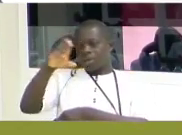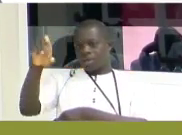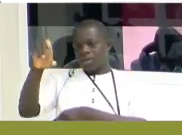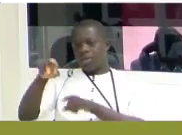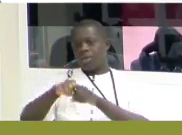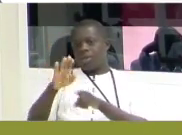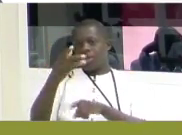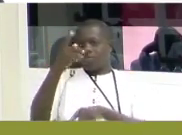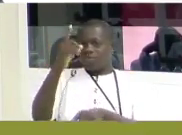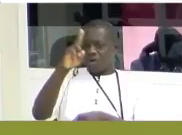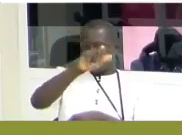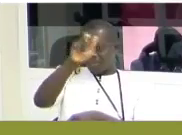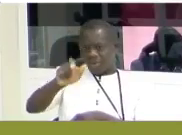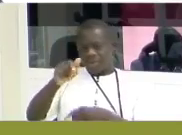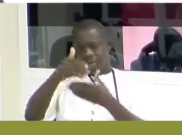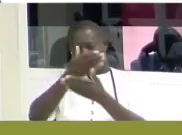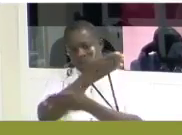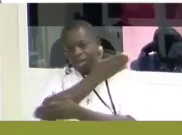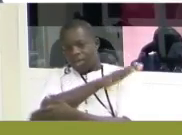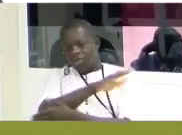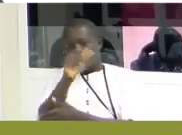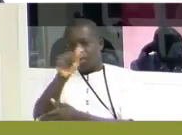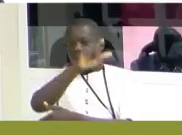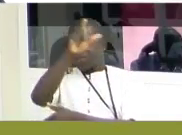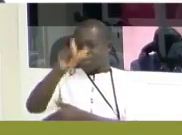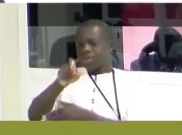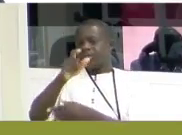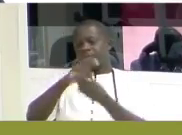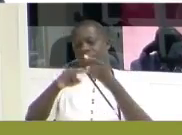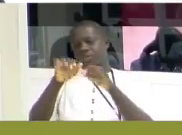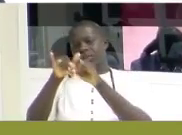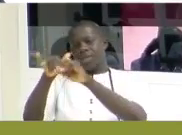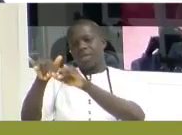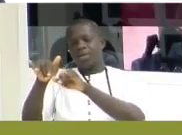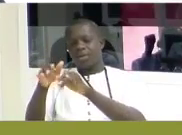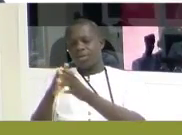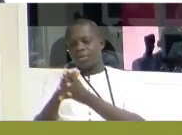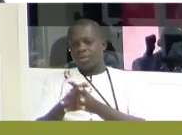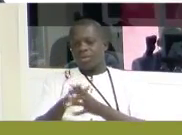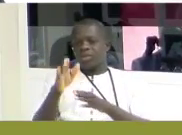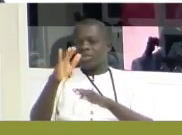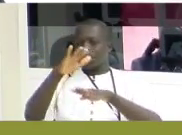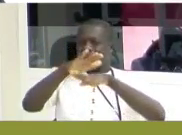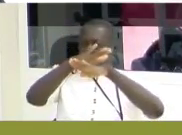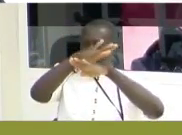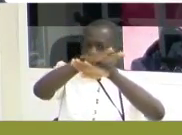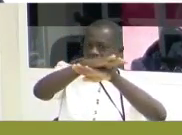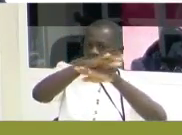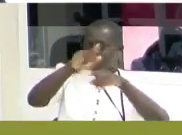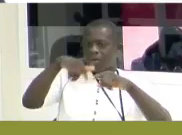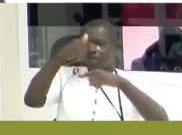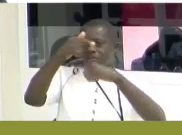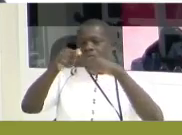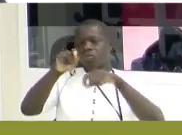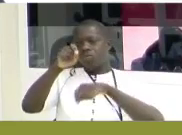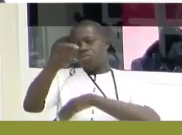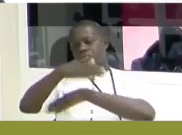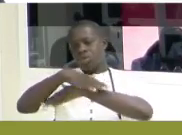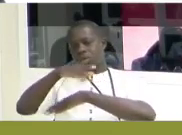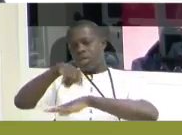So I was just there like that. People are coming in and out, other operatives as well. Until late in the evening, after closing hours, they did not tell me